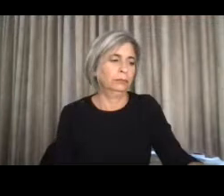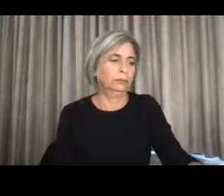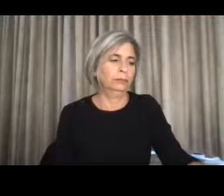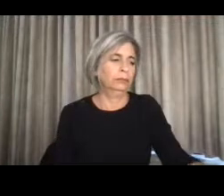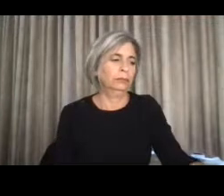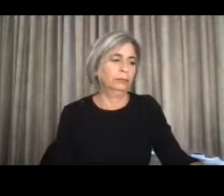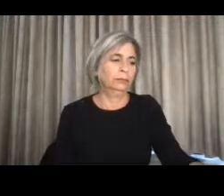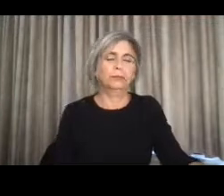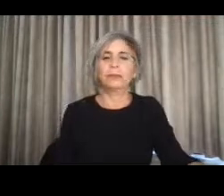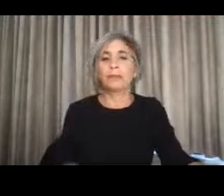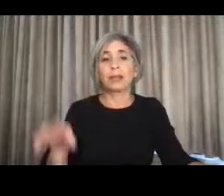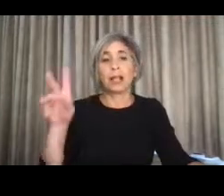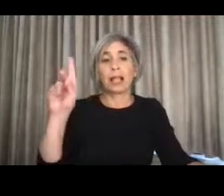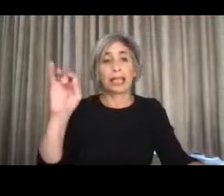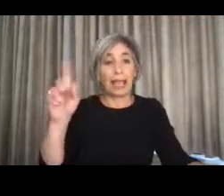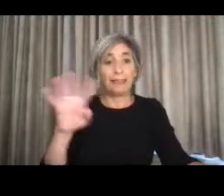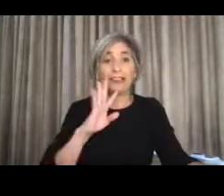Hi, this is Kathy.